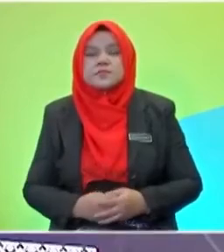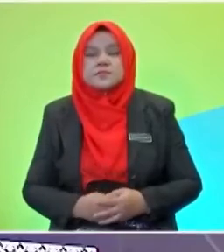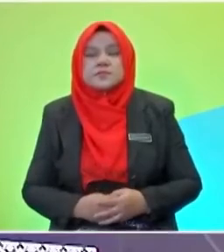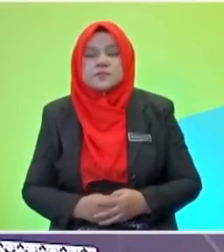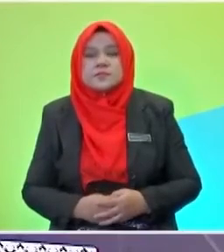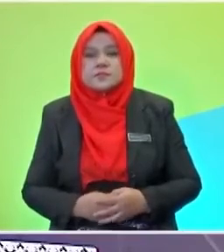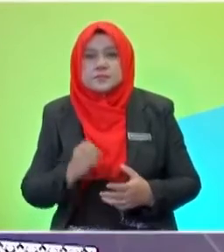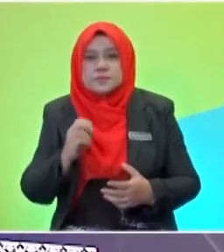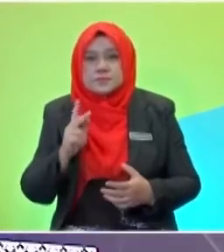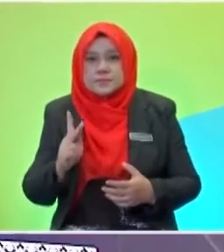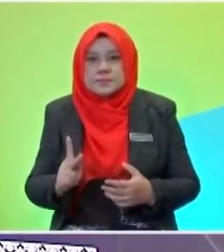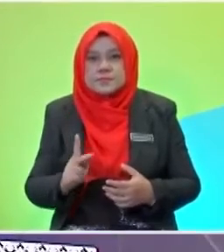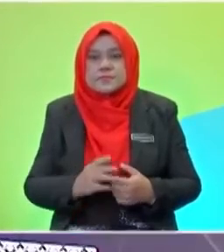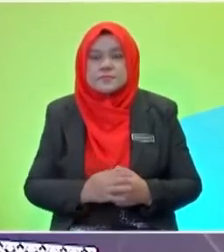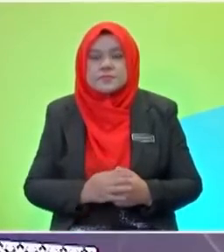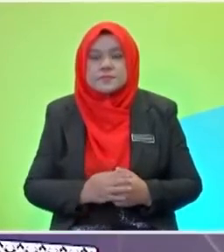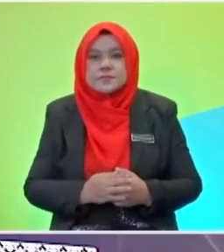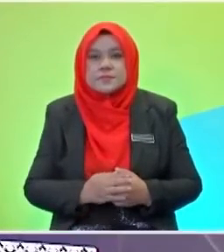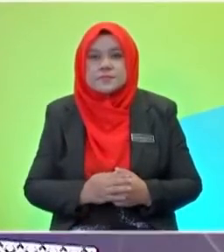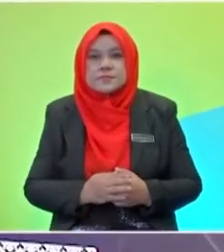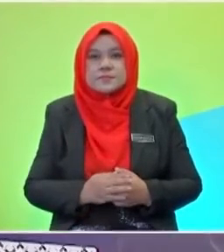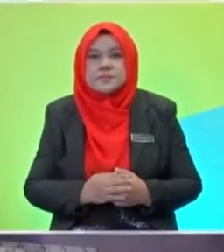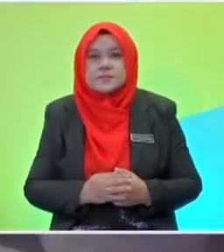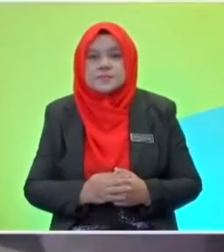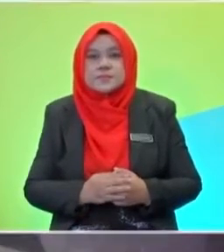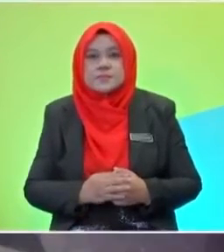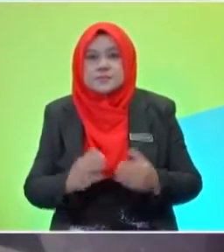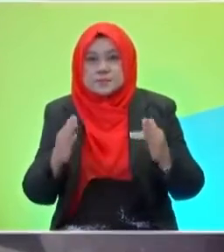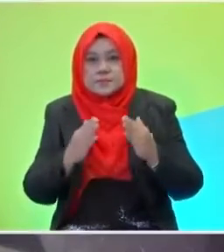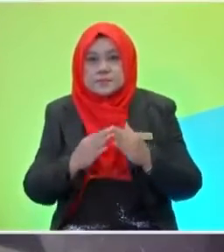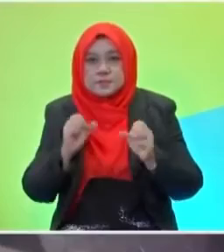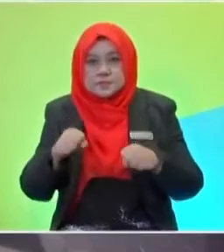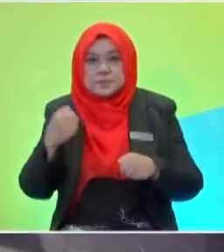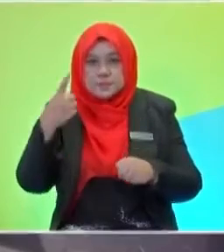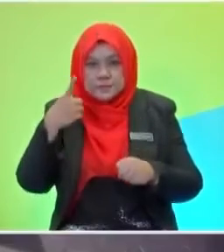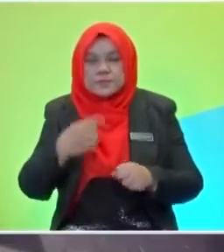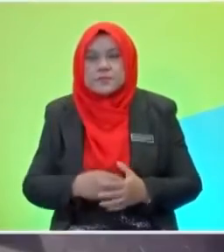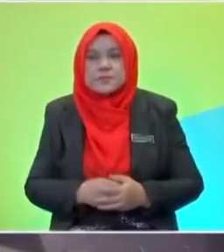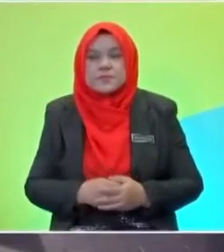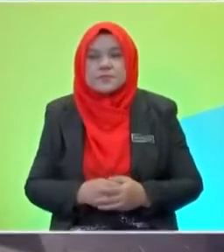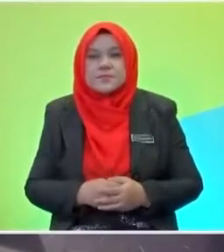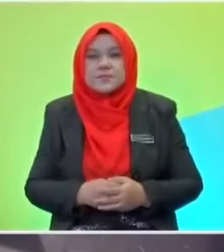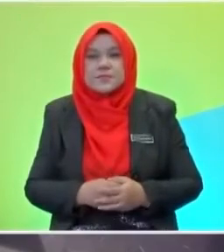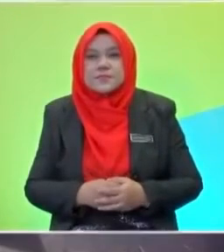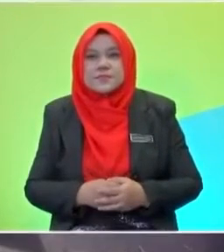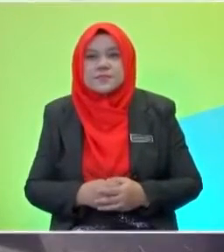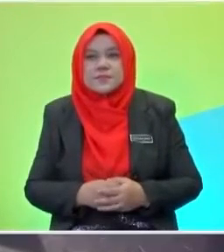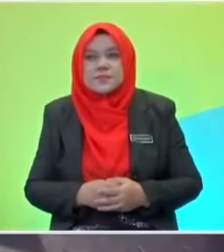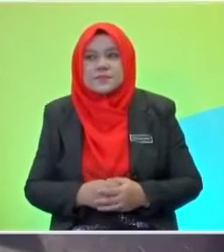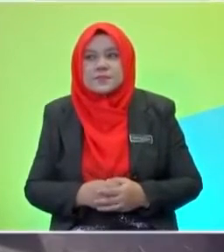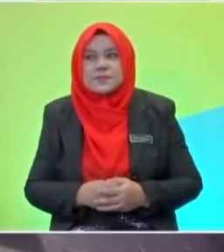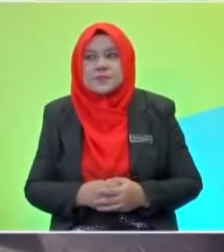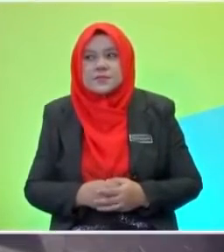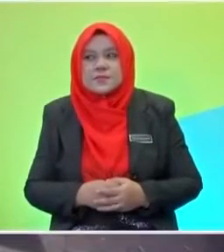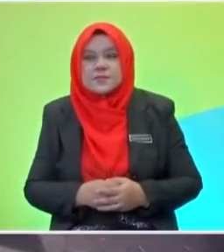35,000. Okay. Kids at home, can you understand all these questions? Understand, sir. I understand. No, we cannot trust